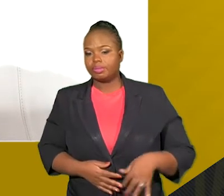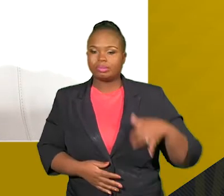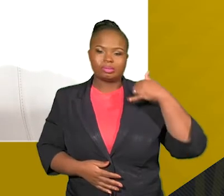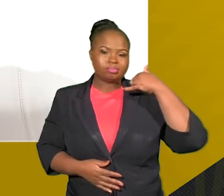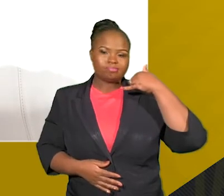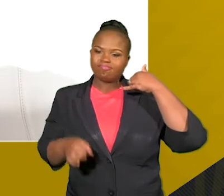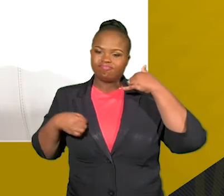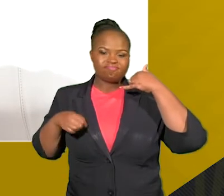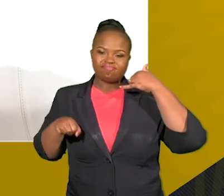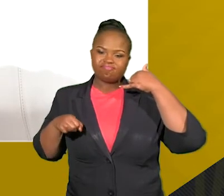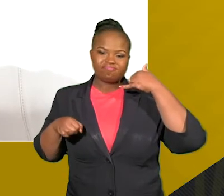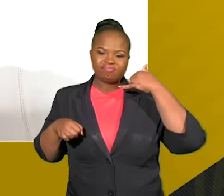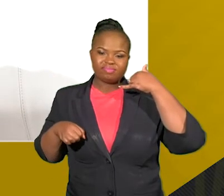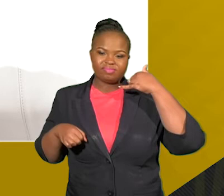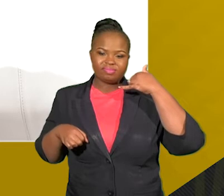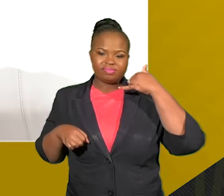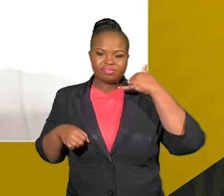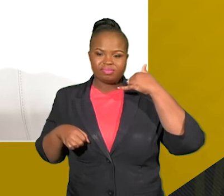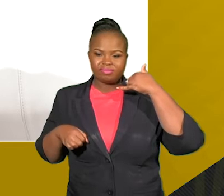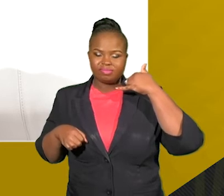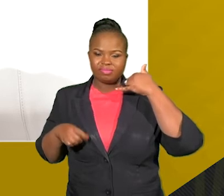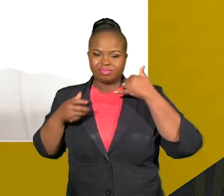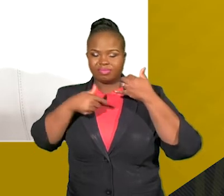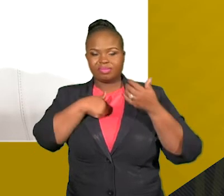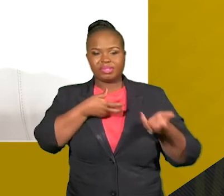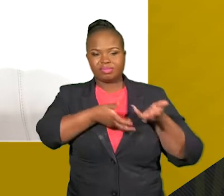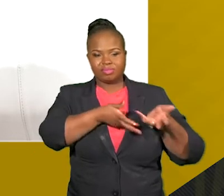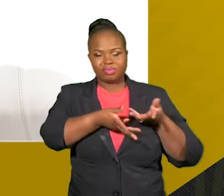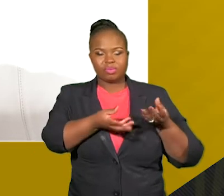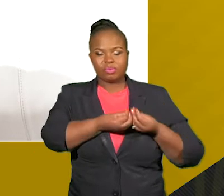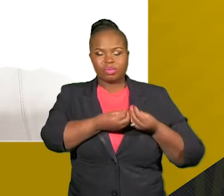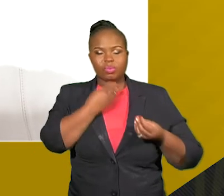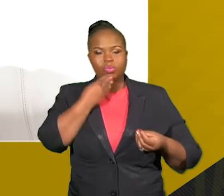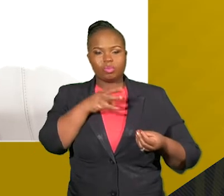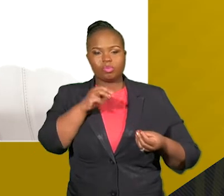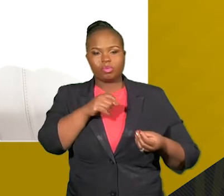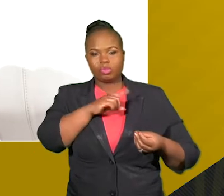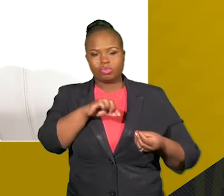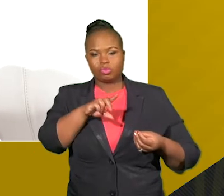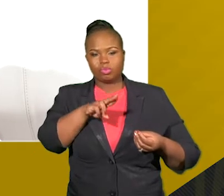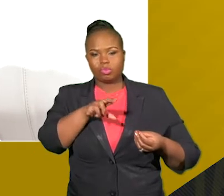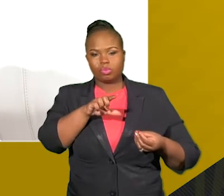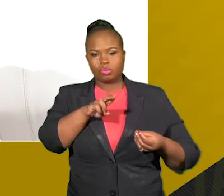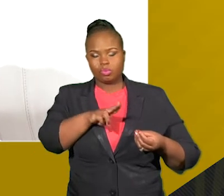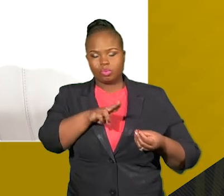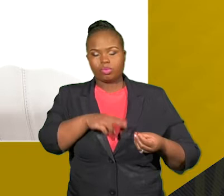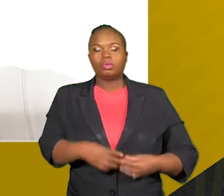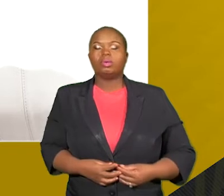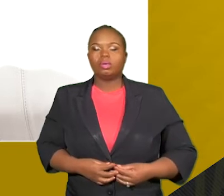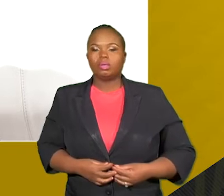No, give it to me, Mr. William, and come to me, psychology.